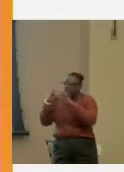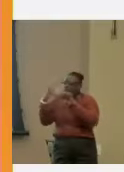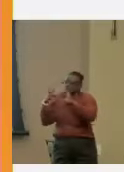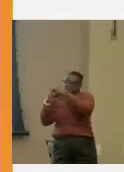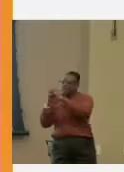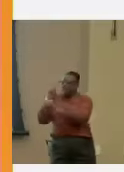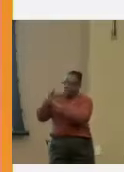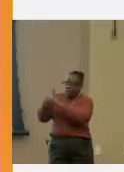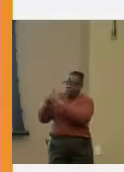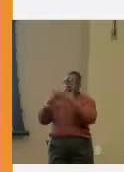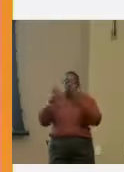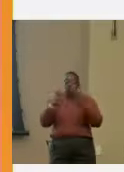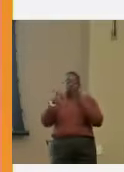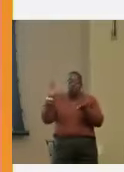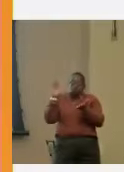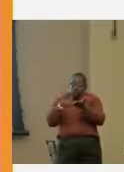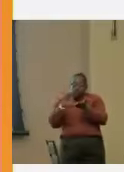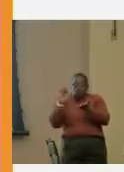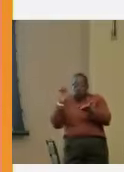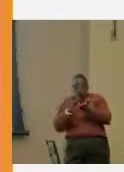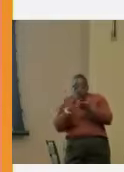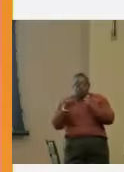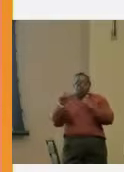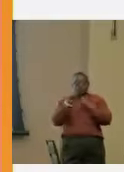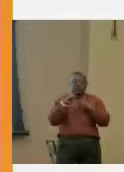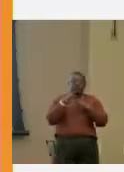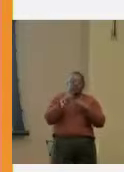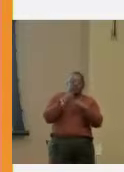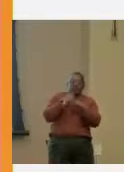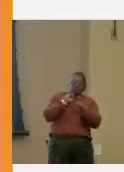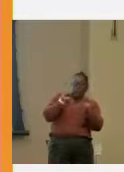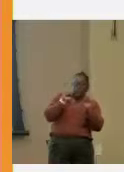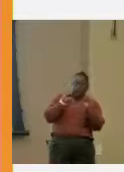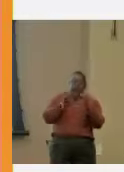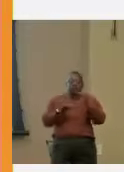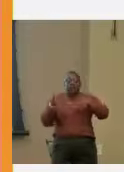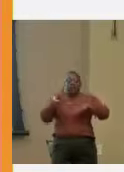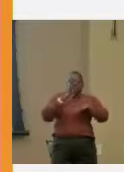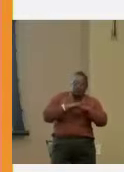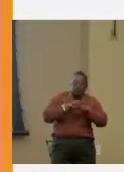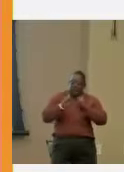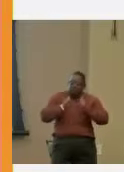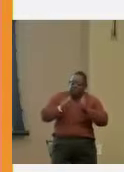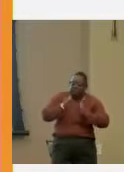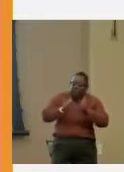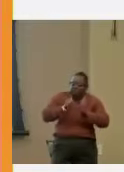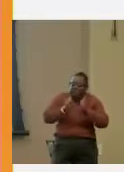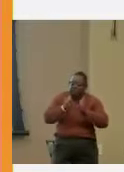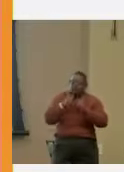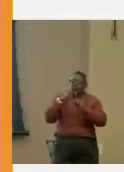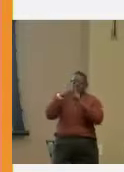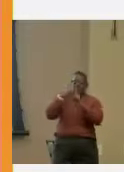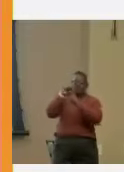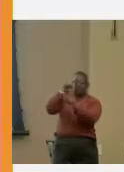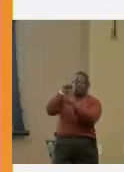specific, and therefore it reduced their safety effects and increased their efficacy because they were